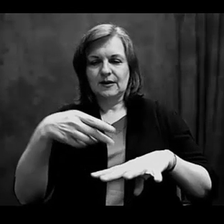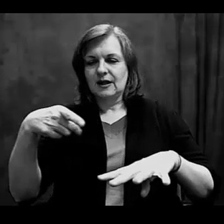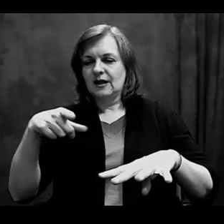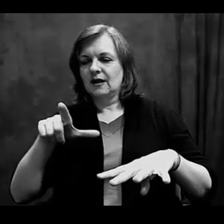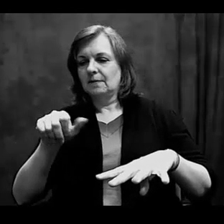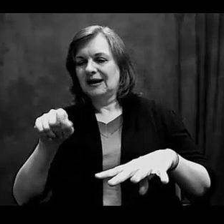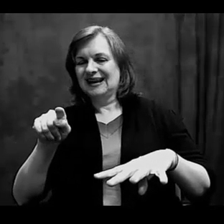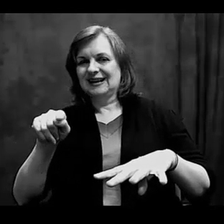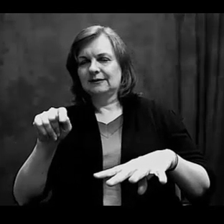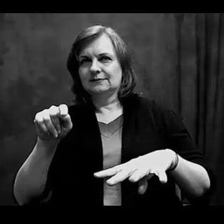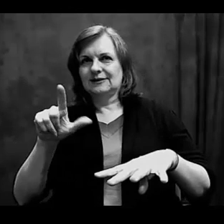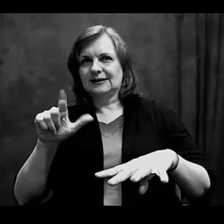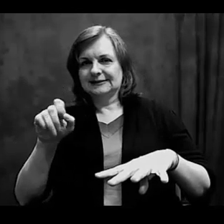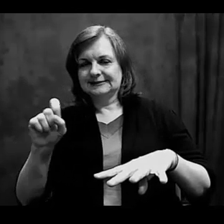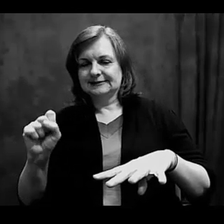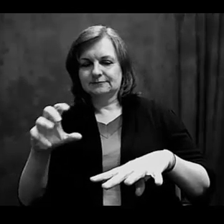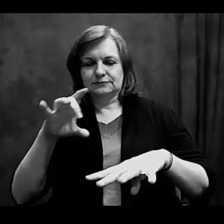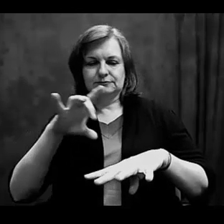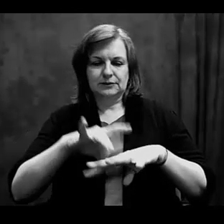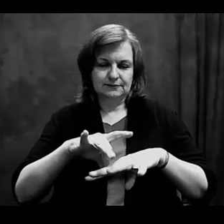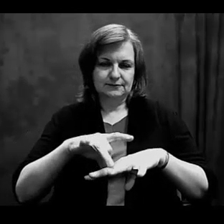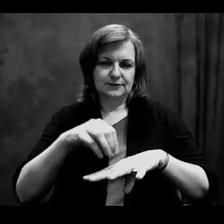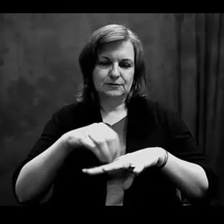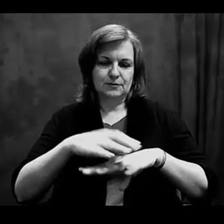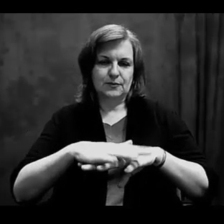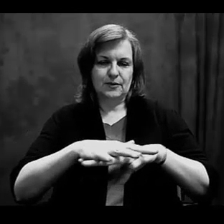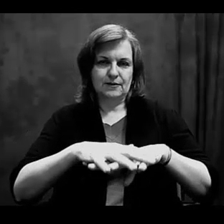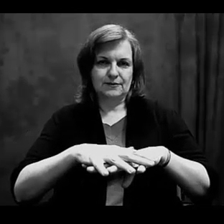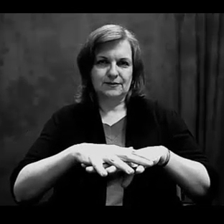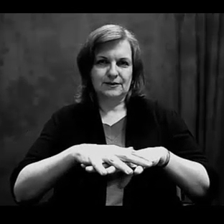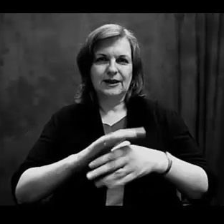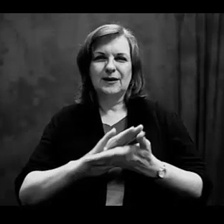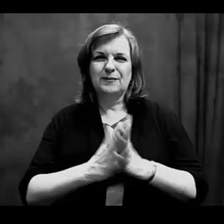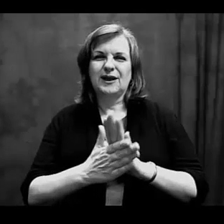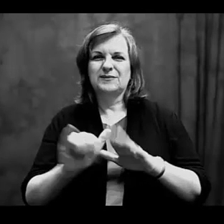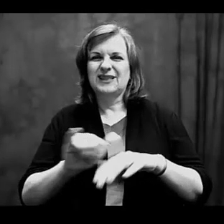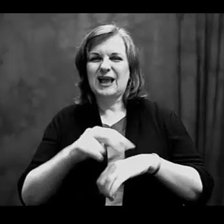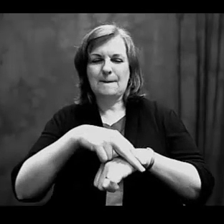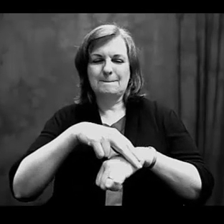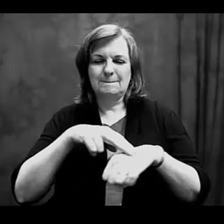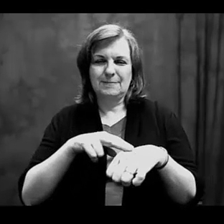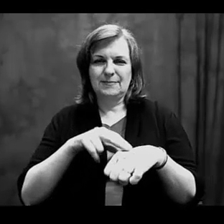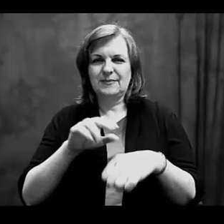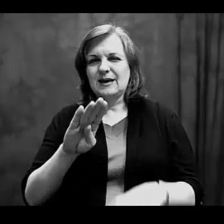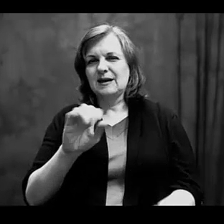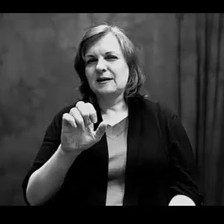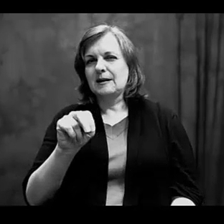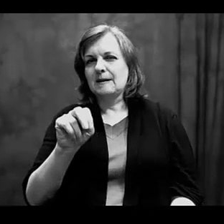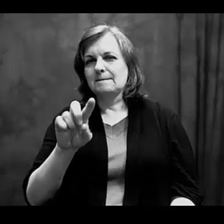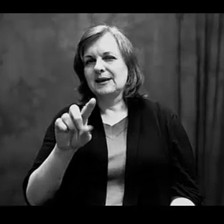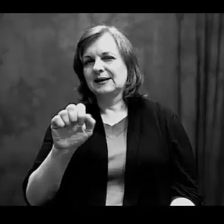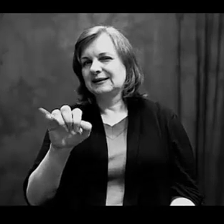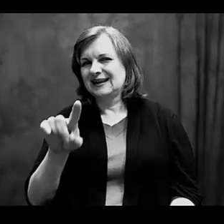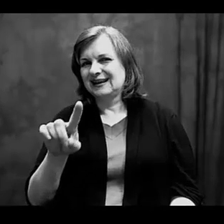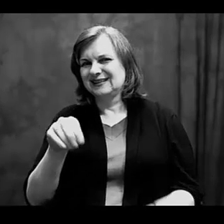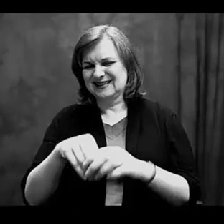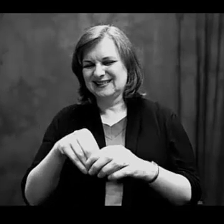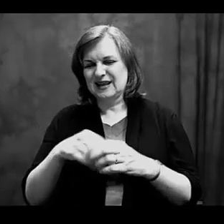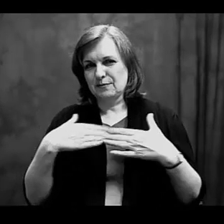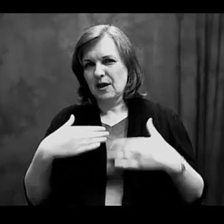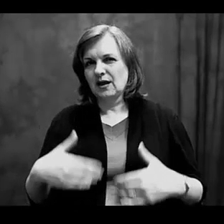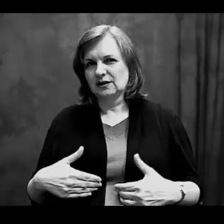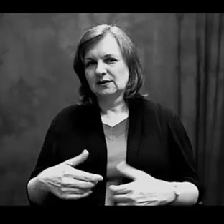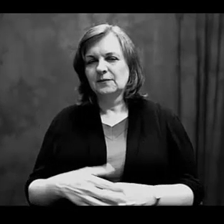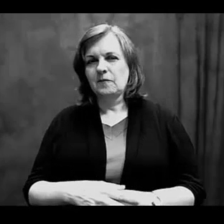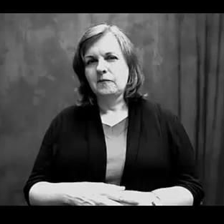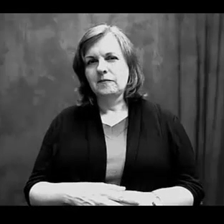So when we look at the platelets then coming in and adhering to this framework, you would literally get an internal